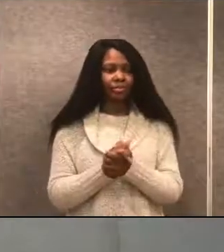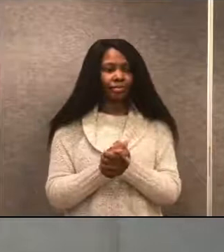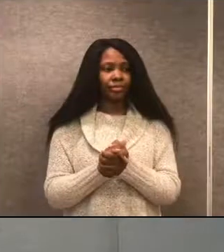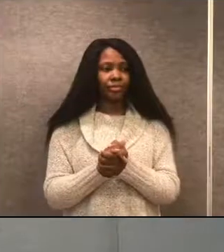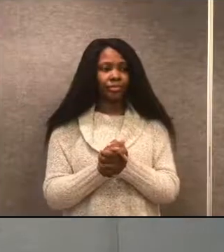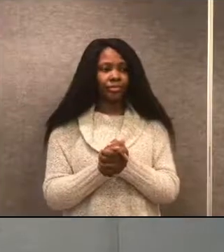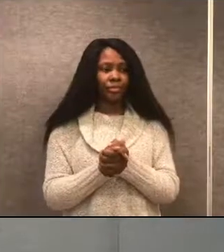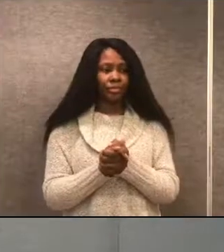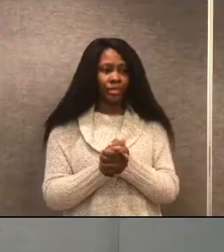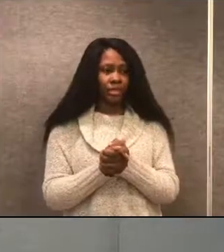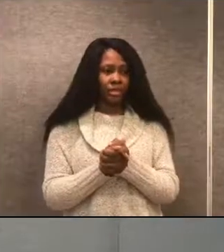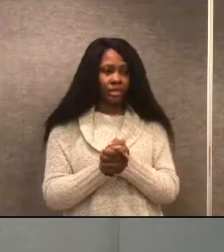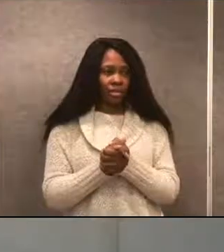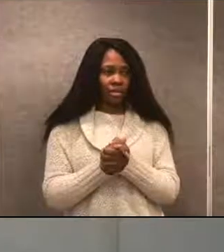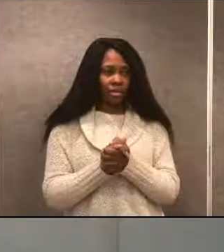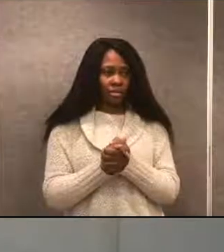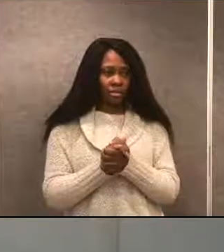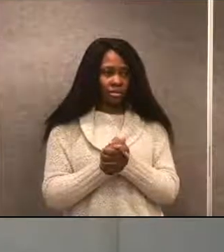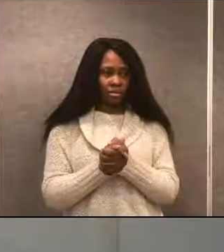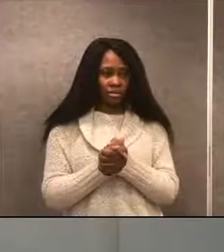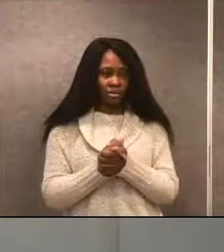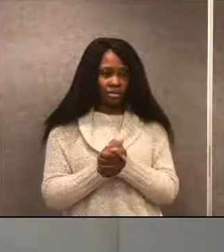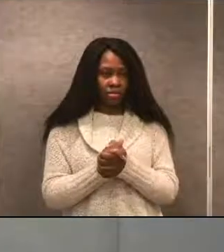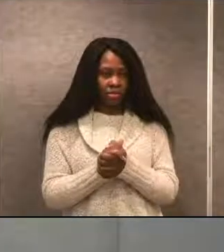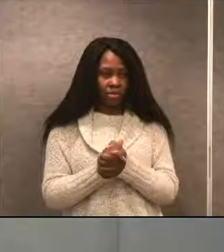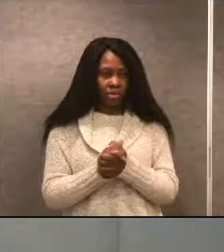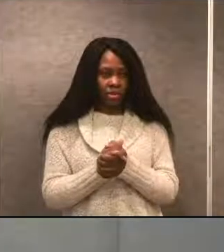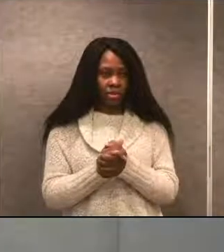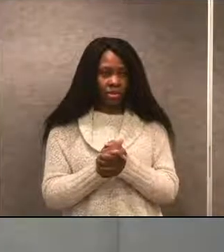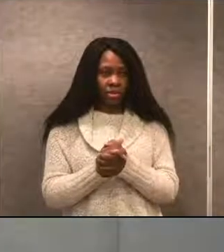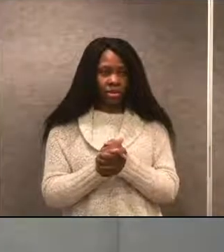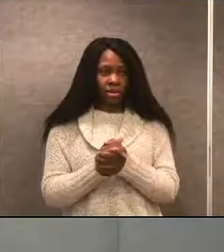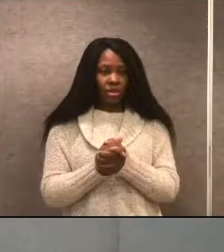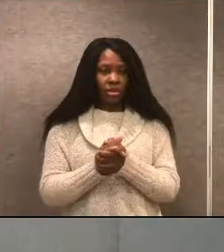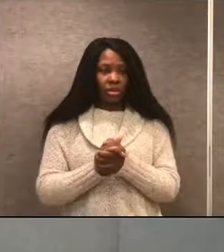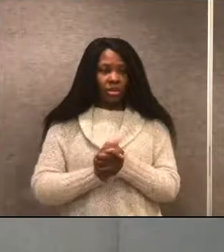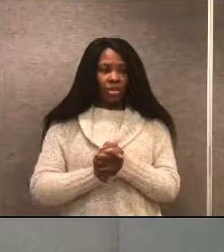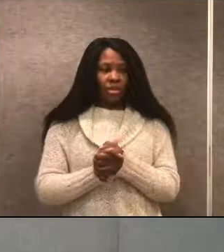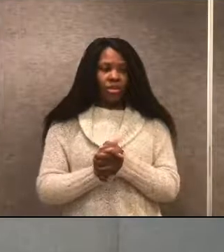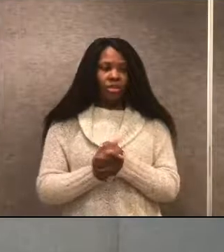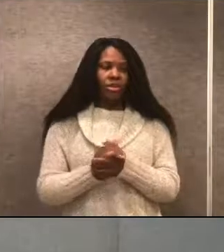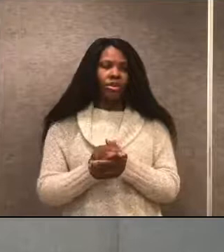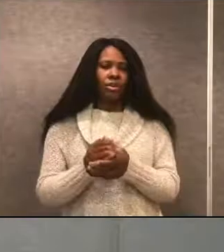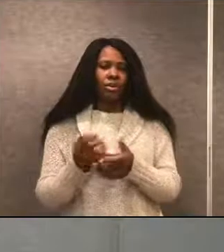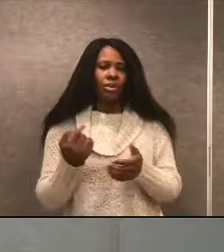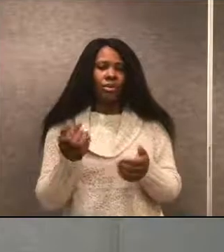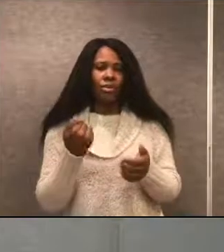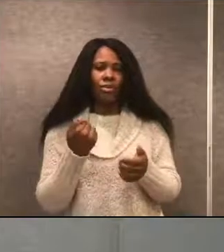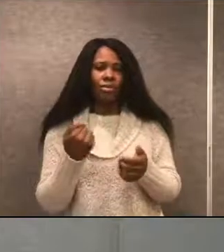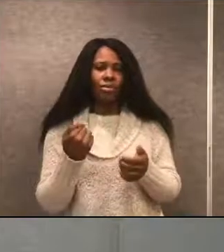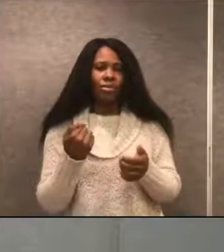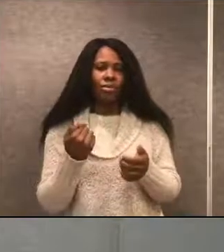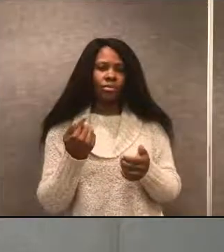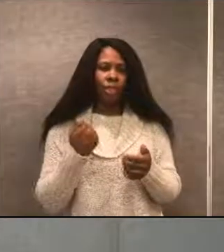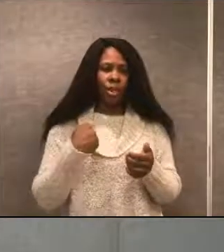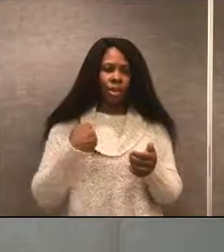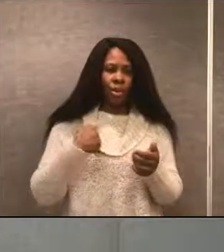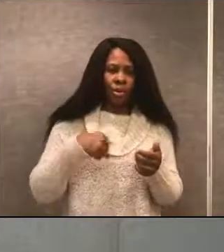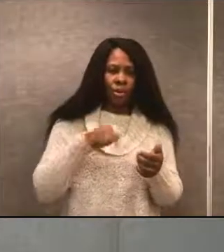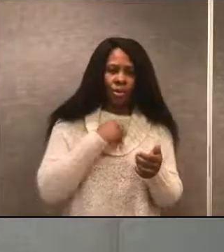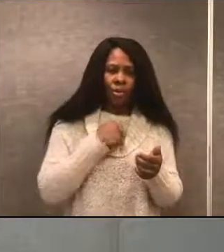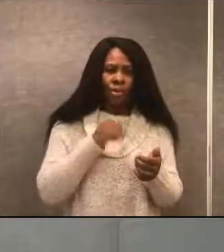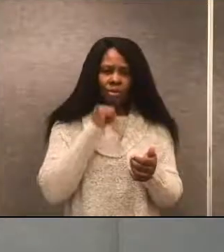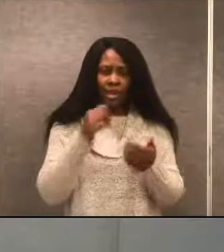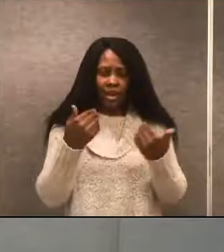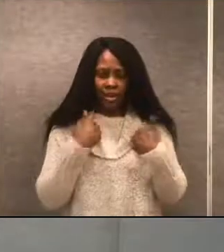over the state line conferences or games. Because a lot of times, like indoor track, they usually go to Seabreeze, which is in Staten Island, to